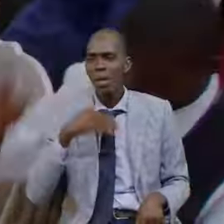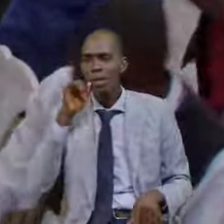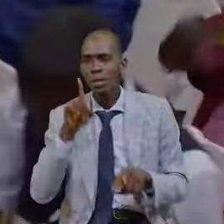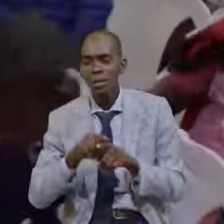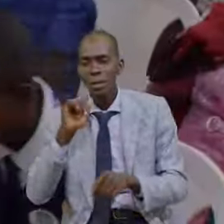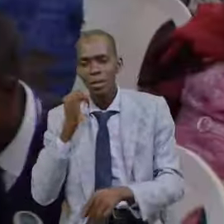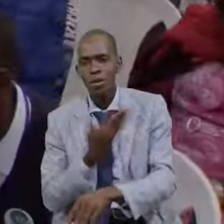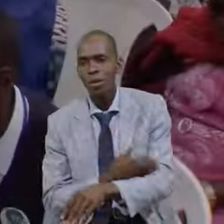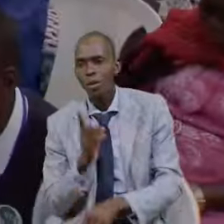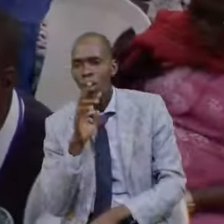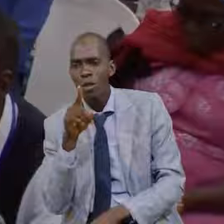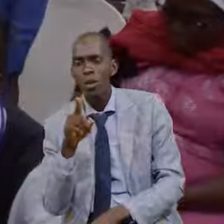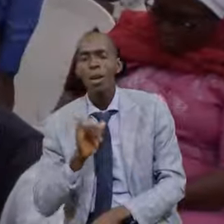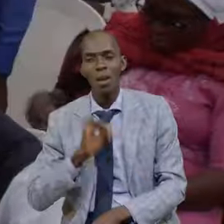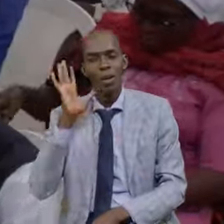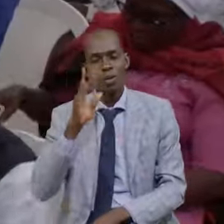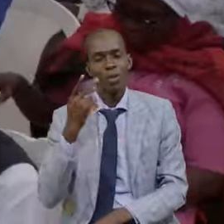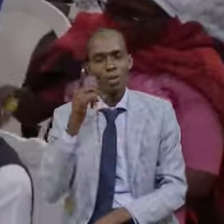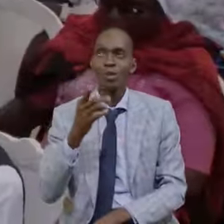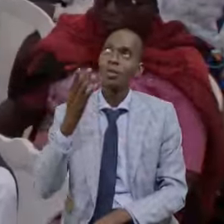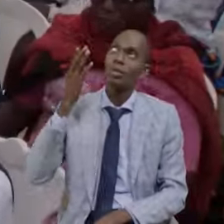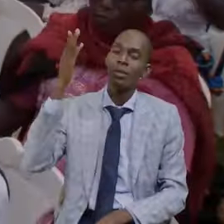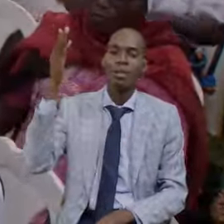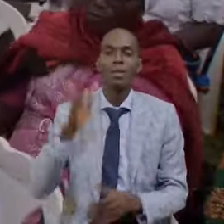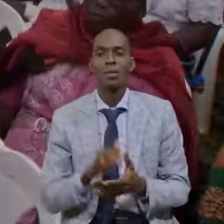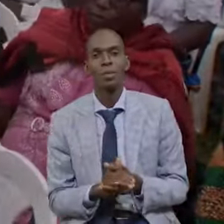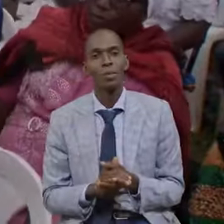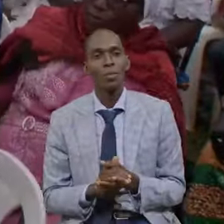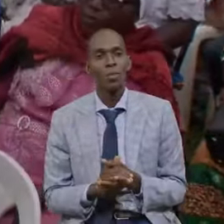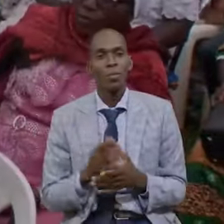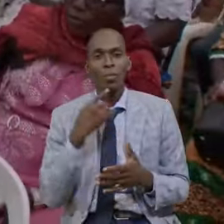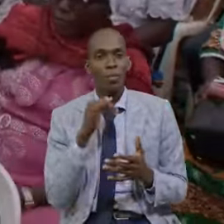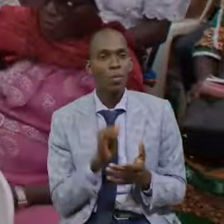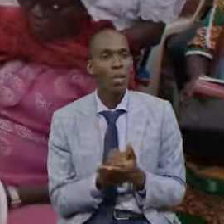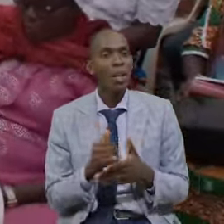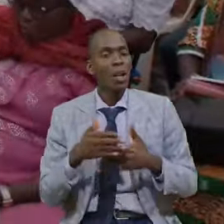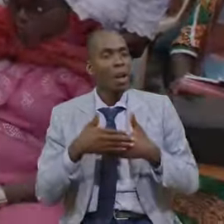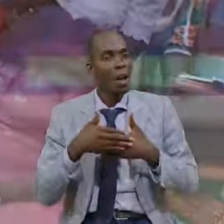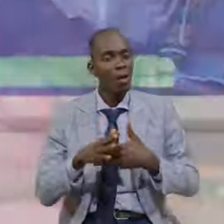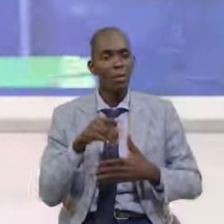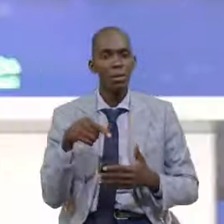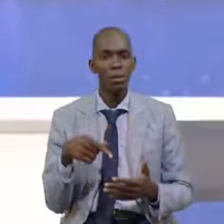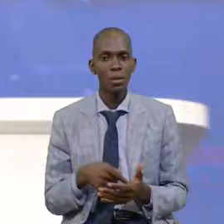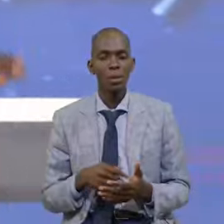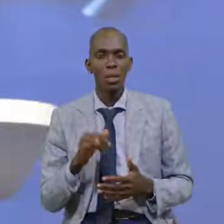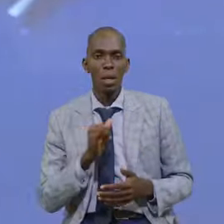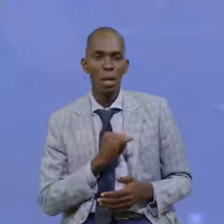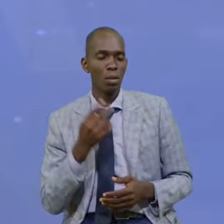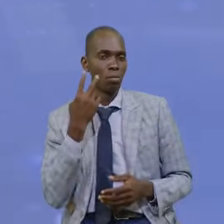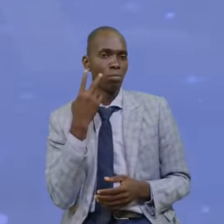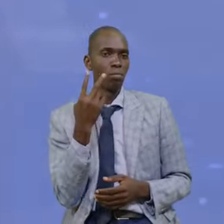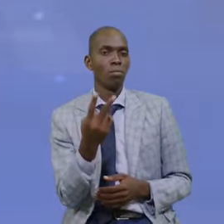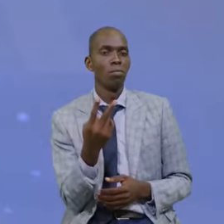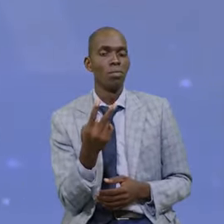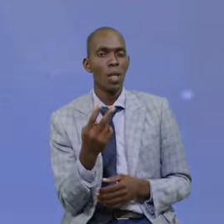I'll find you there. It says, after this, I beheld, and lo,